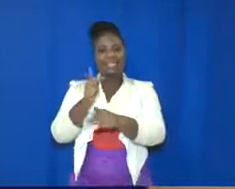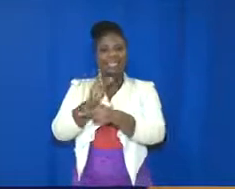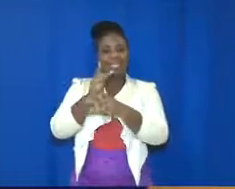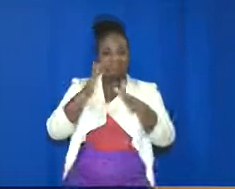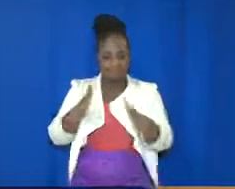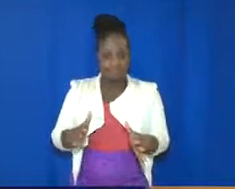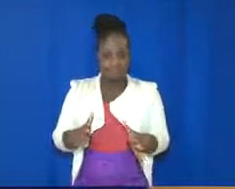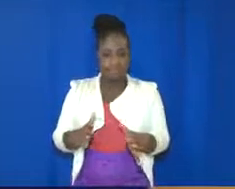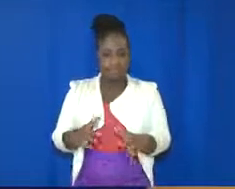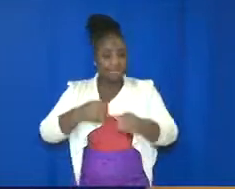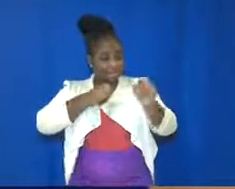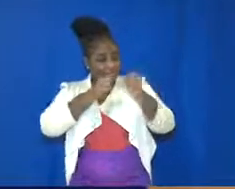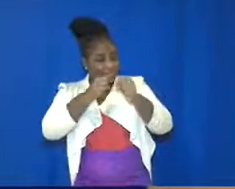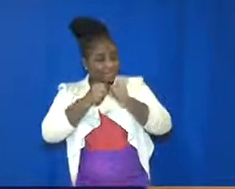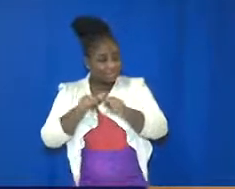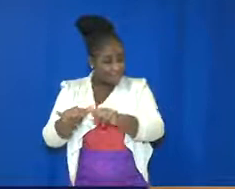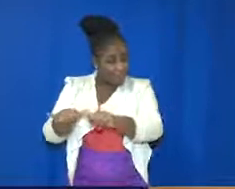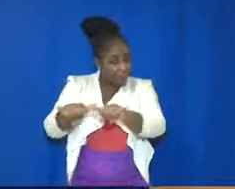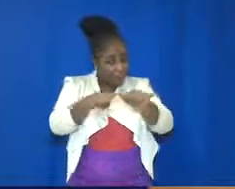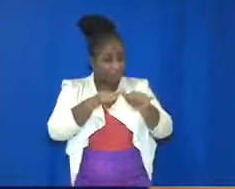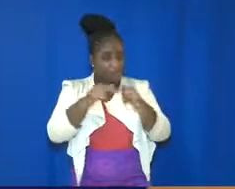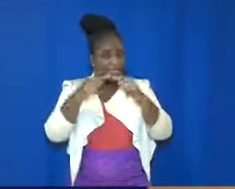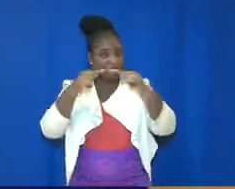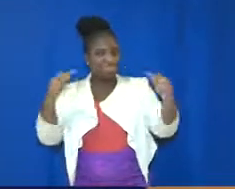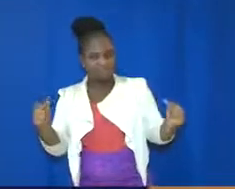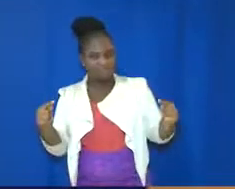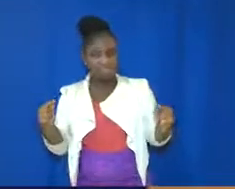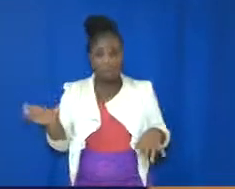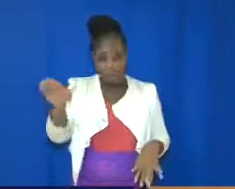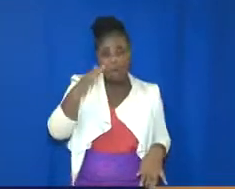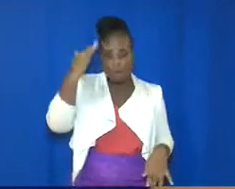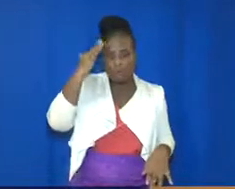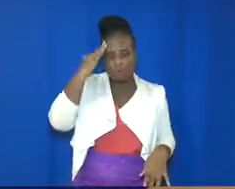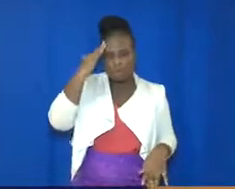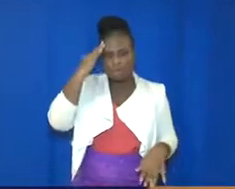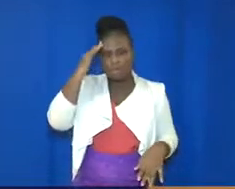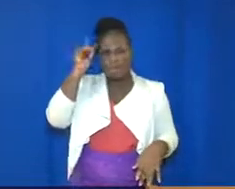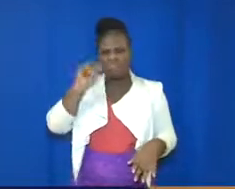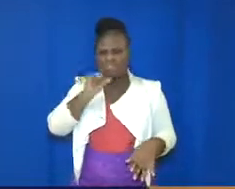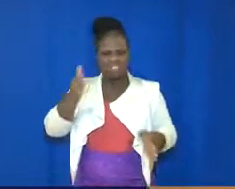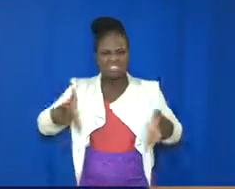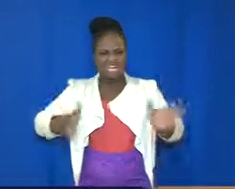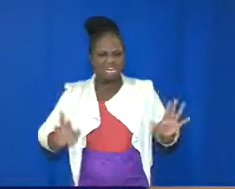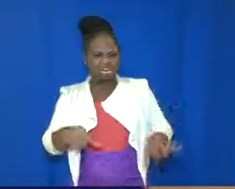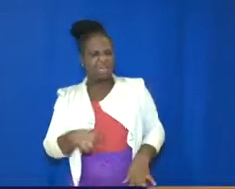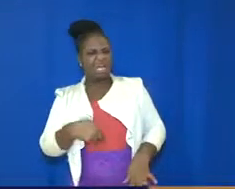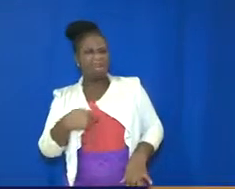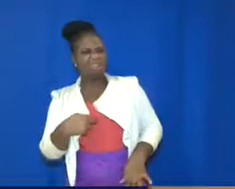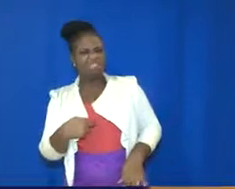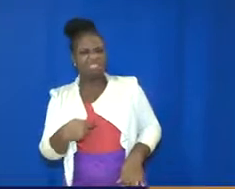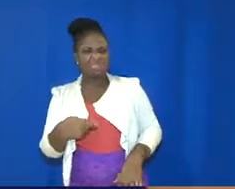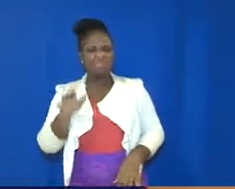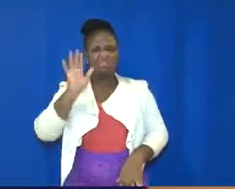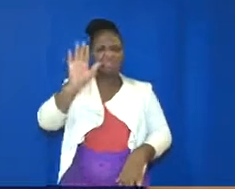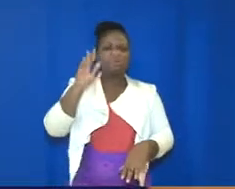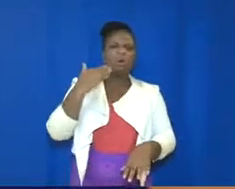keeper. We're fighting a common enemy, and it is imperative that we do not allow religious,